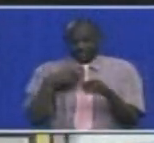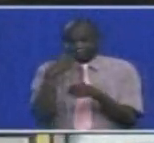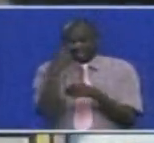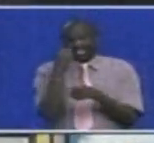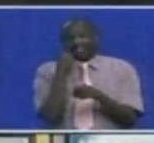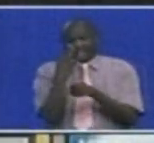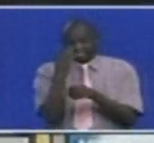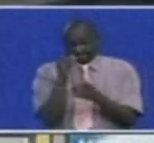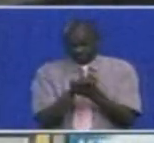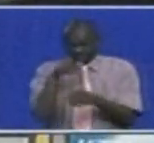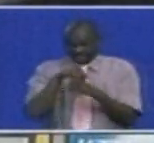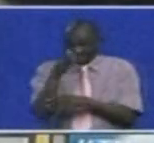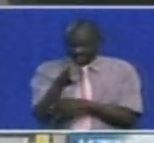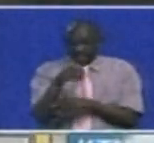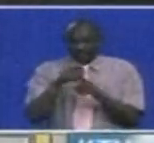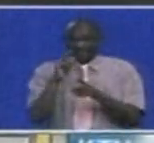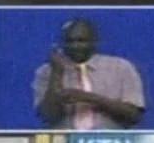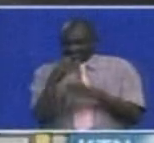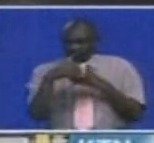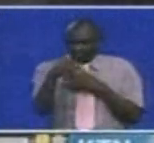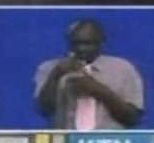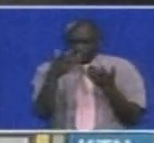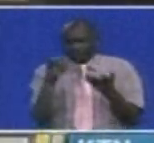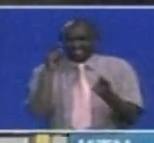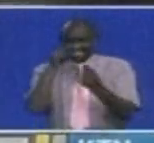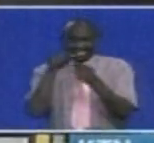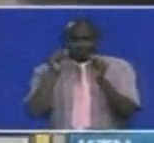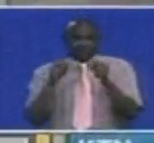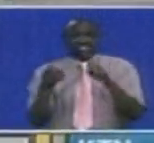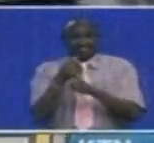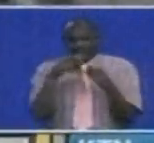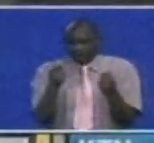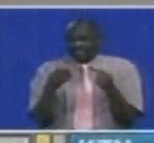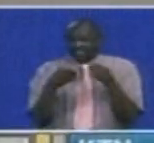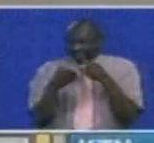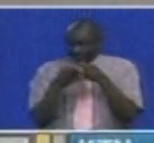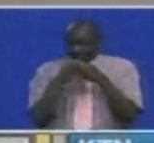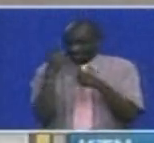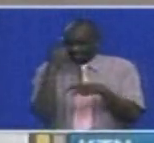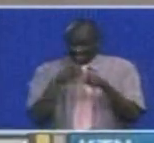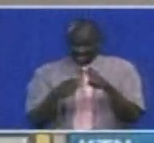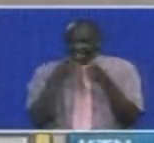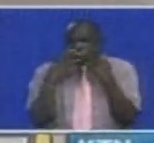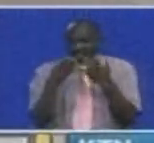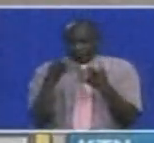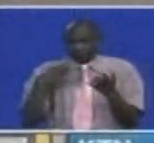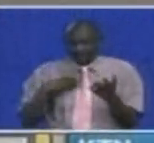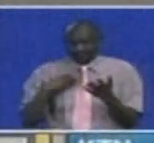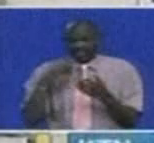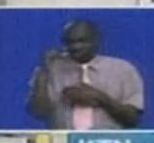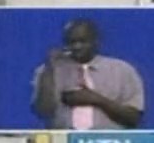2030. However, fast forward, and that target could be achieved in September this year thanks to rebasing of Kenya's